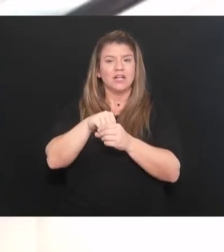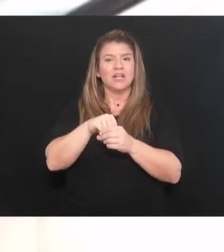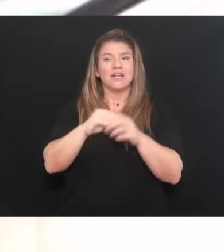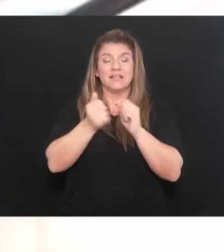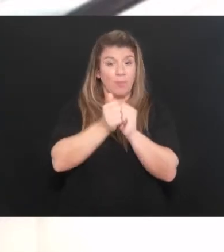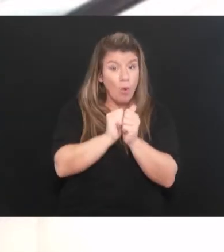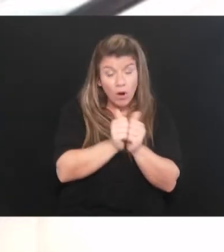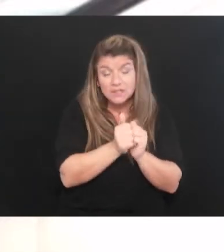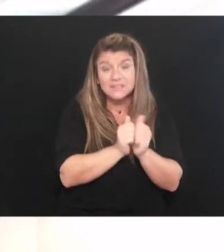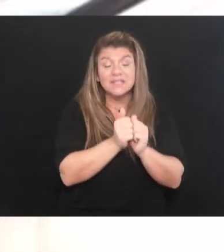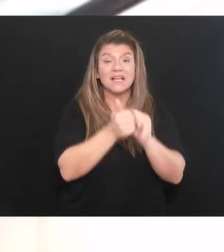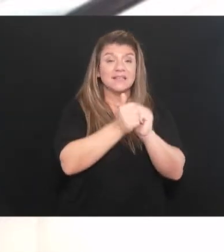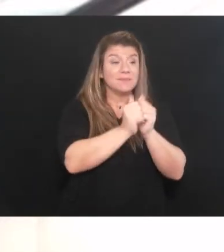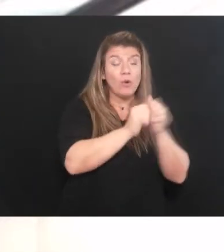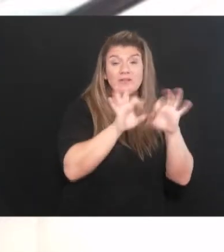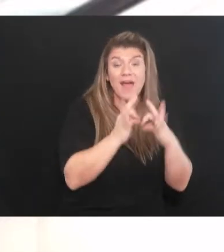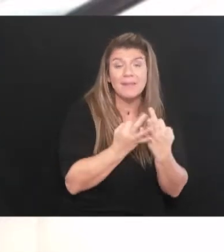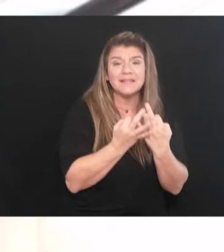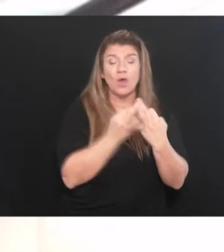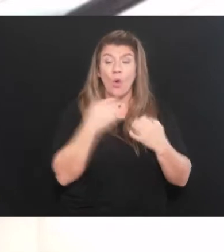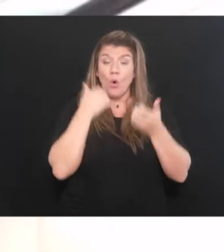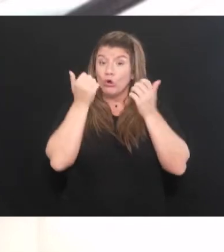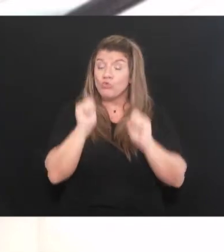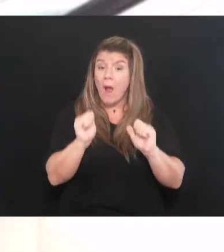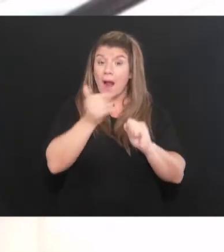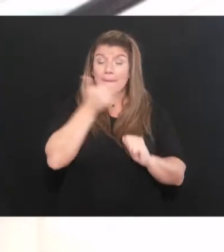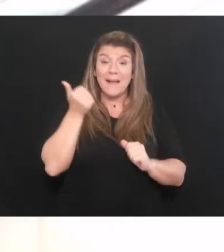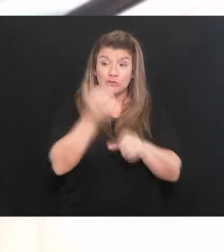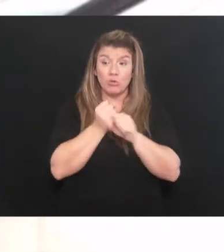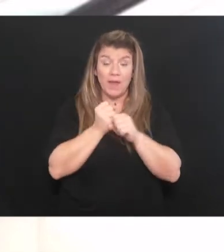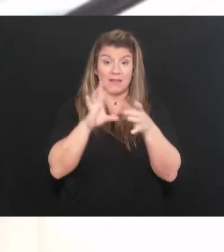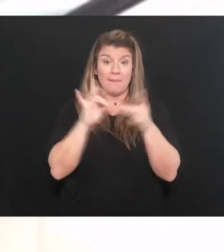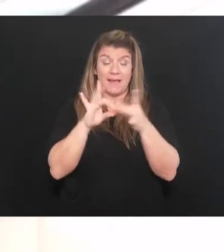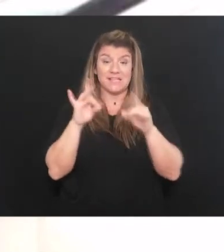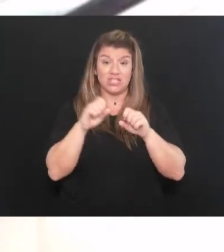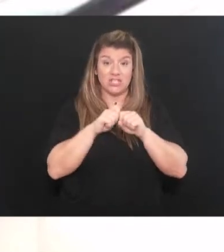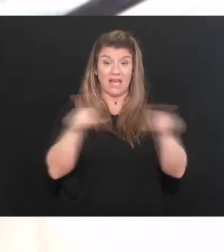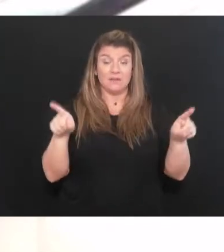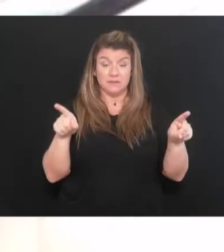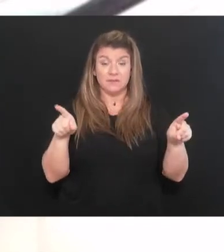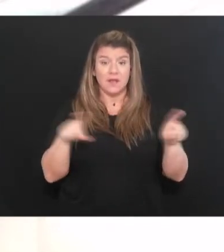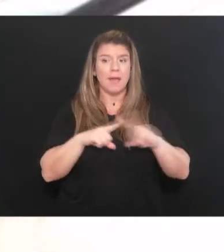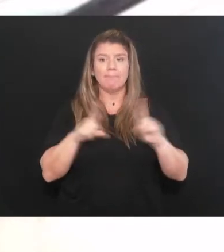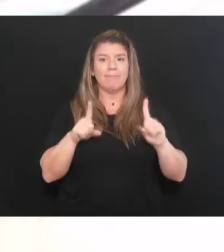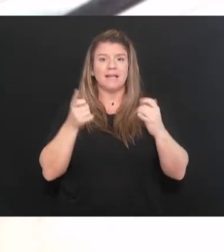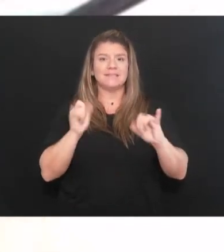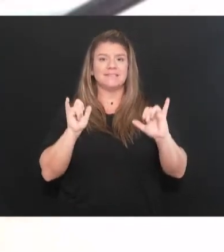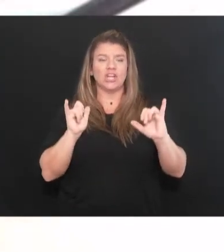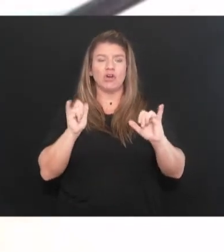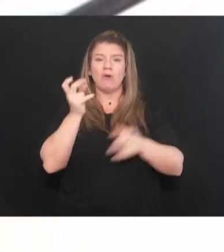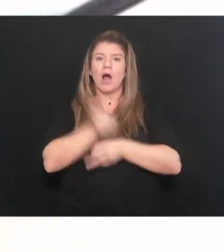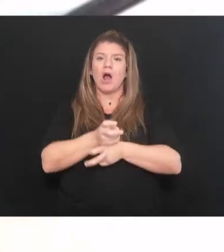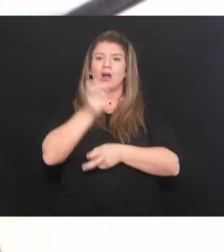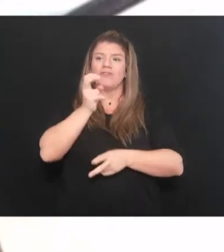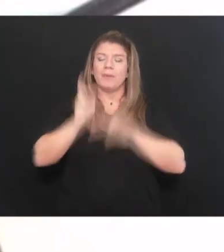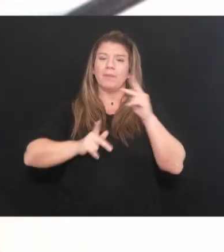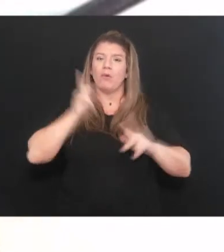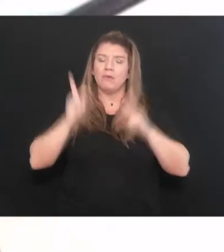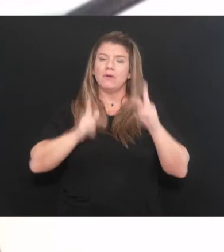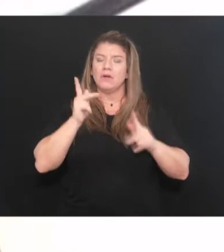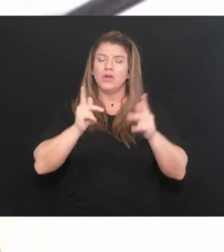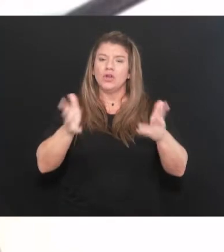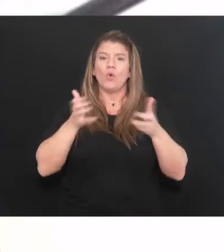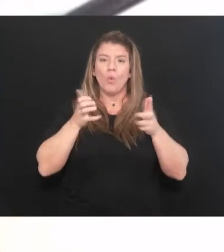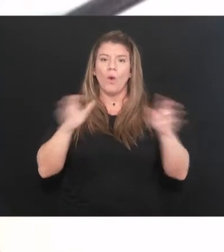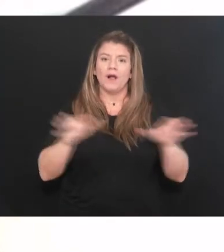sports and sports families. So we're trying our best to get the message out there, but it's still, you know, very hard for people to want